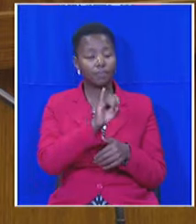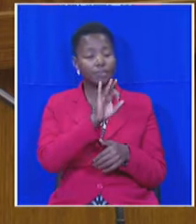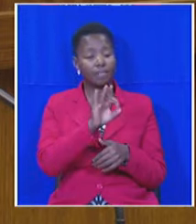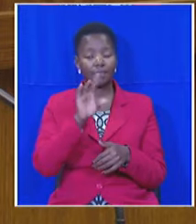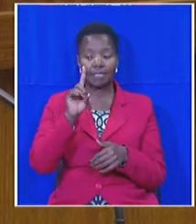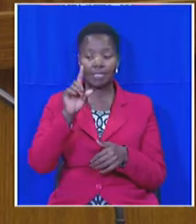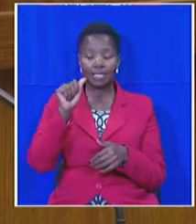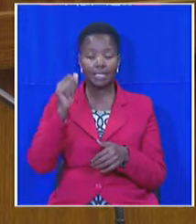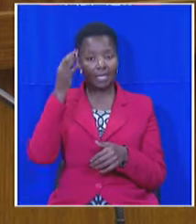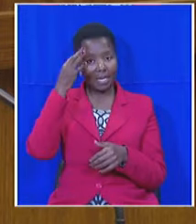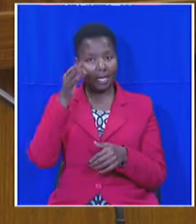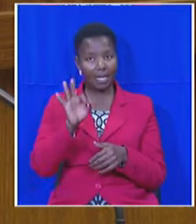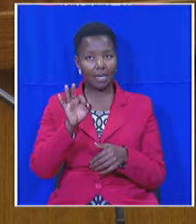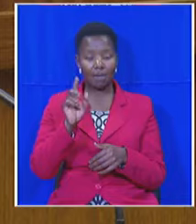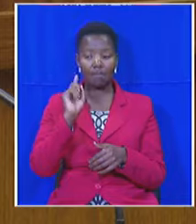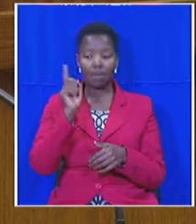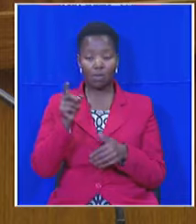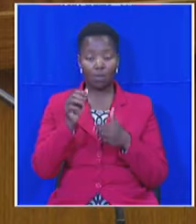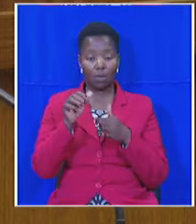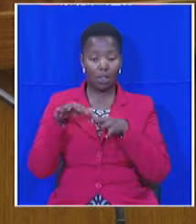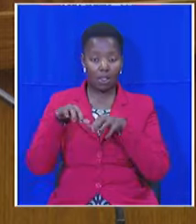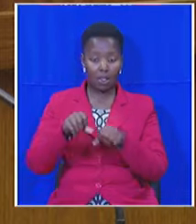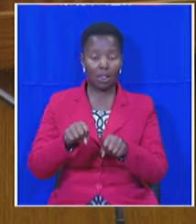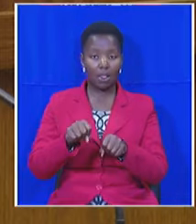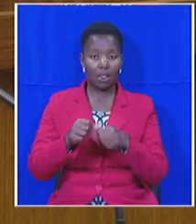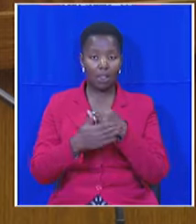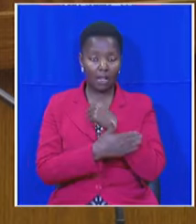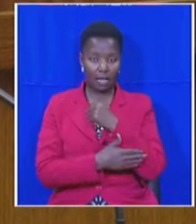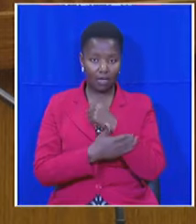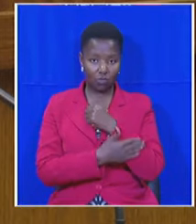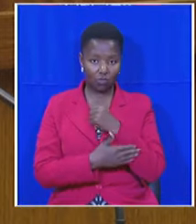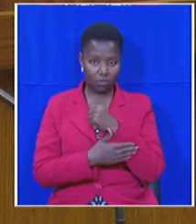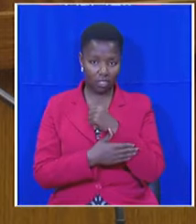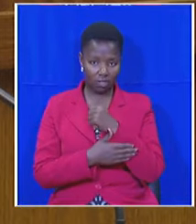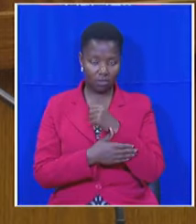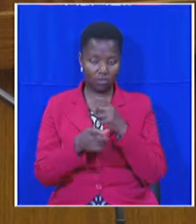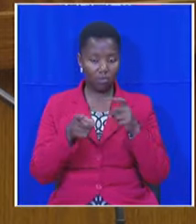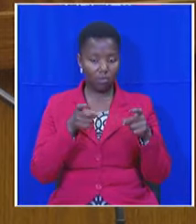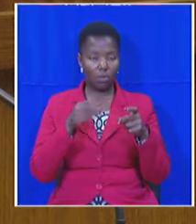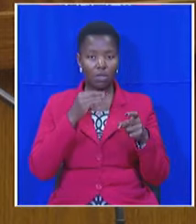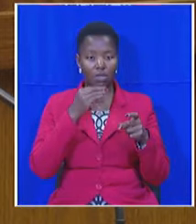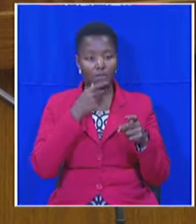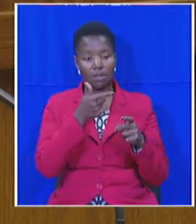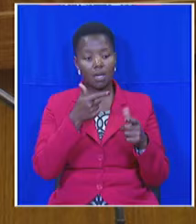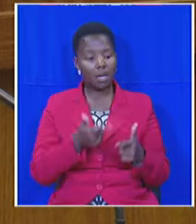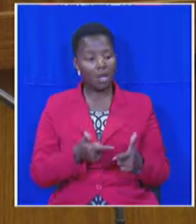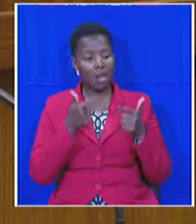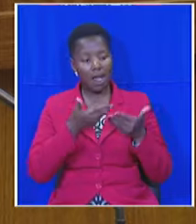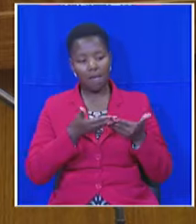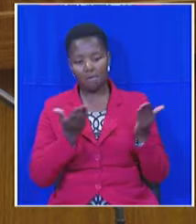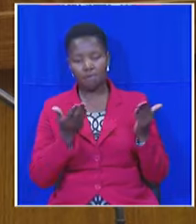DA government would lead this country, DA would lead this country, their lives are not safe in your